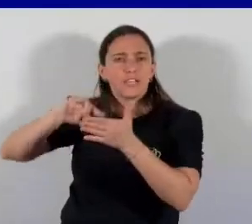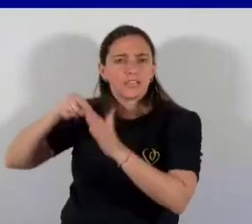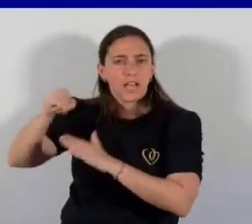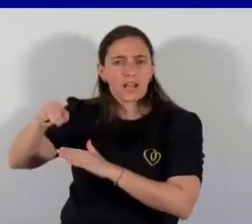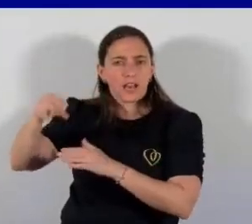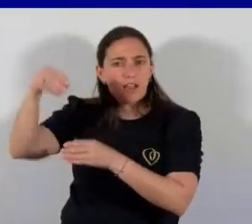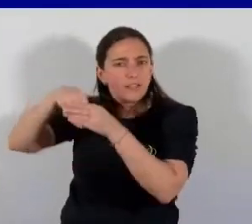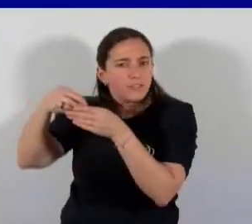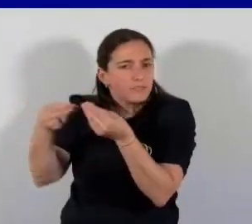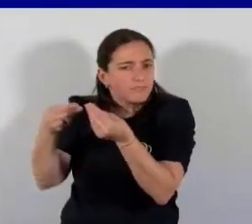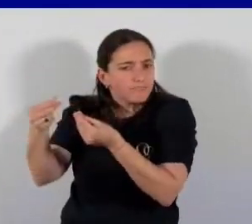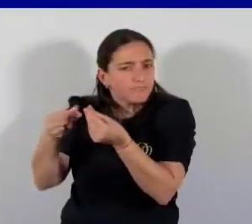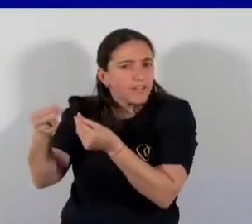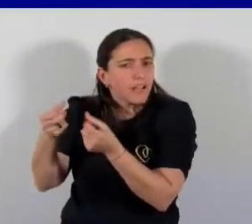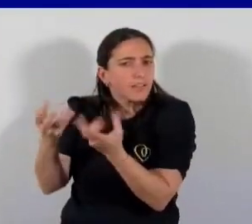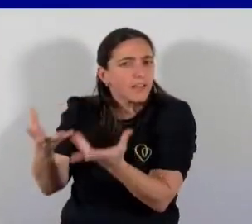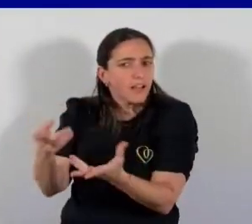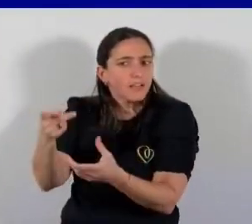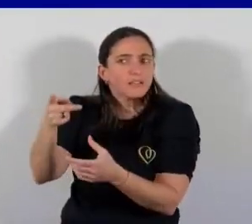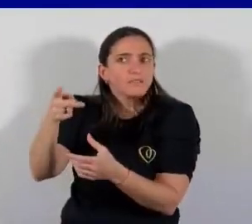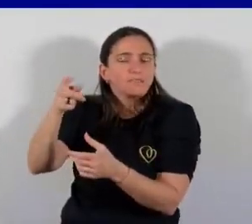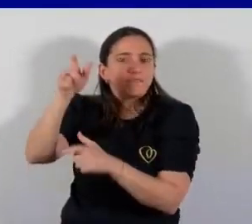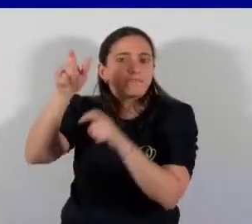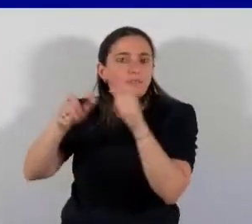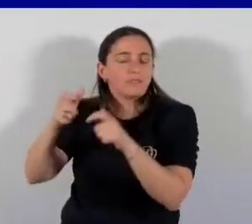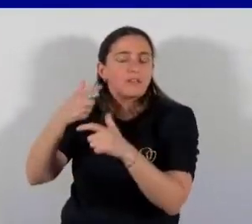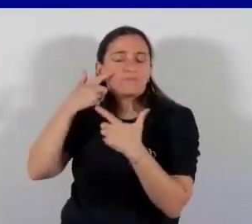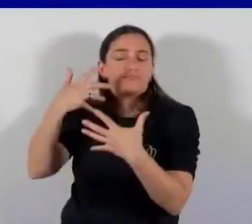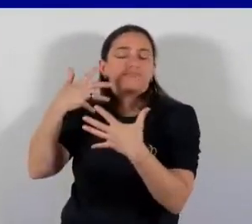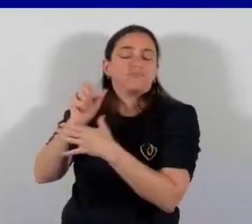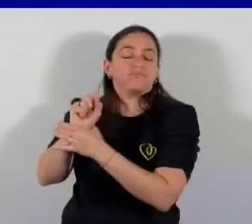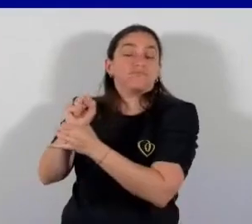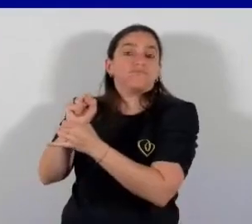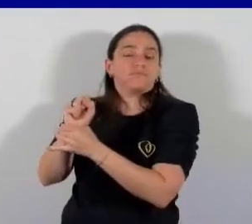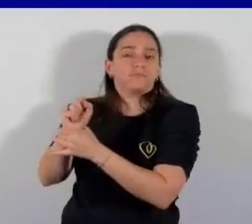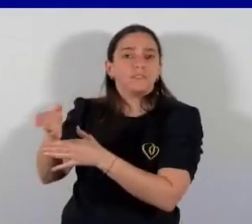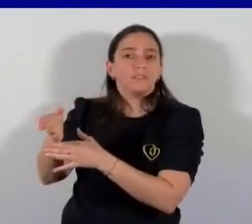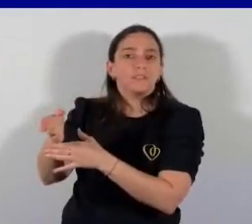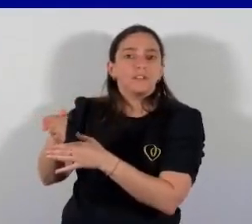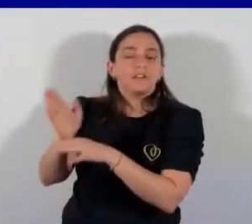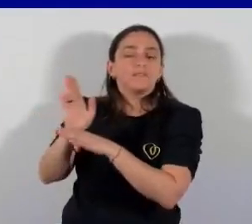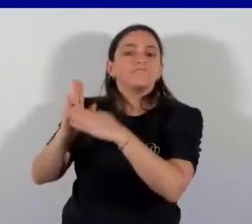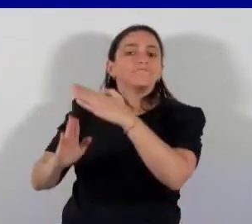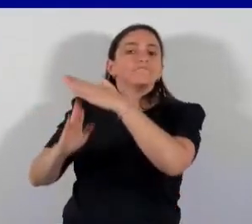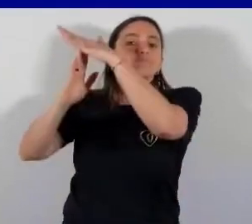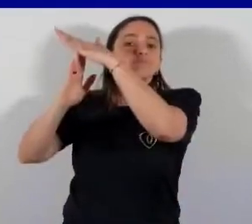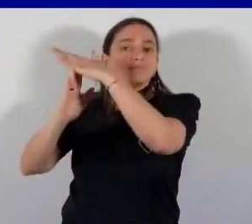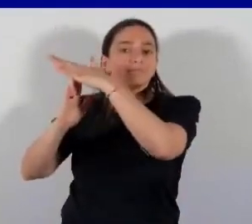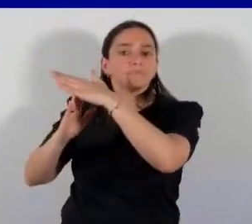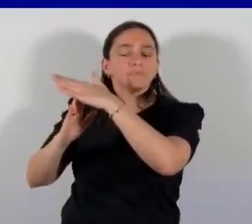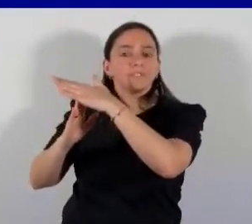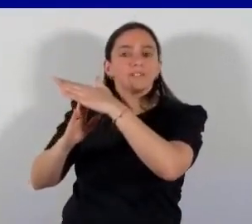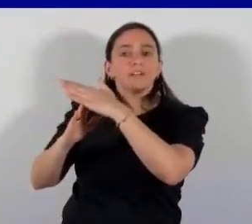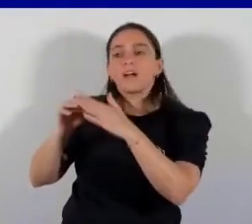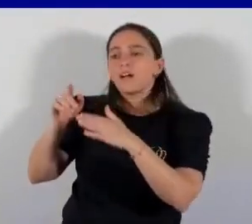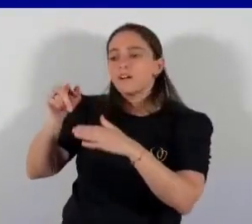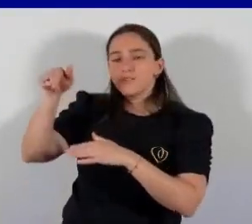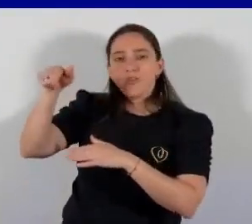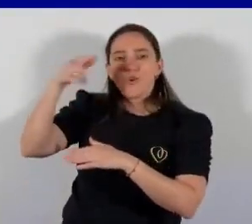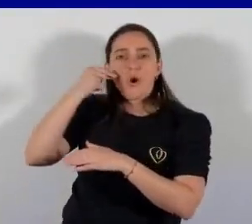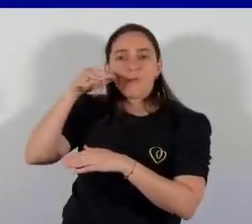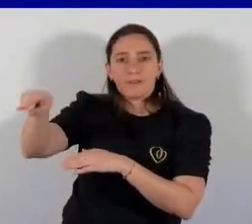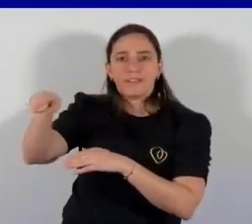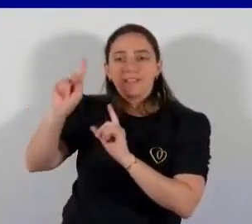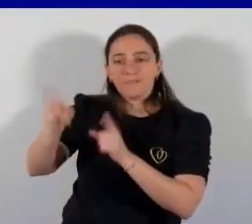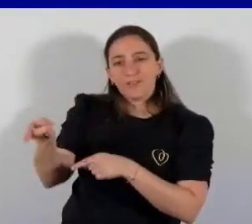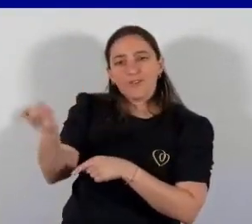esa inside the balance of the central bank and that group of giants la cabeza de Santiago that say, tenemos a Vladimir Werning,